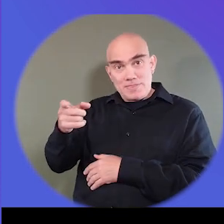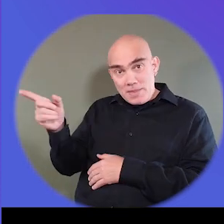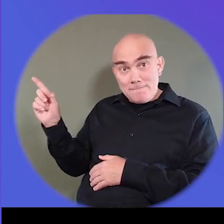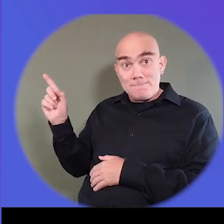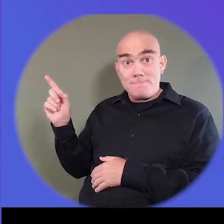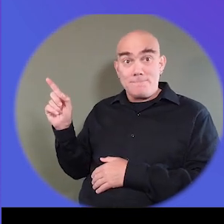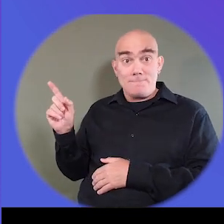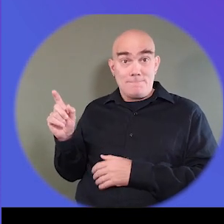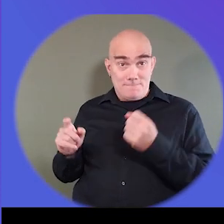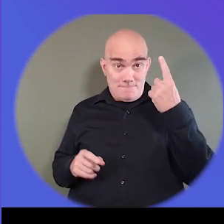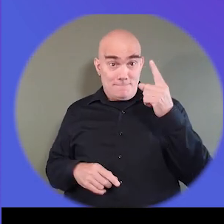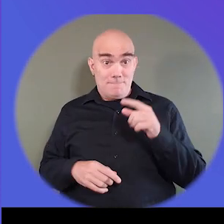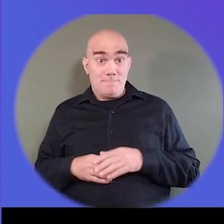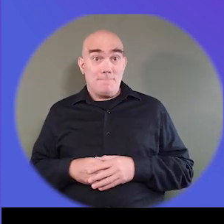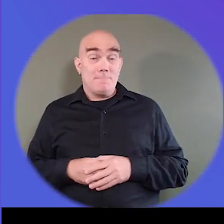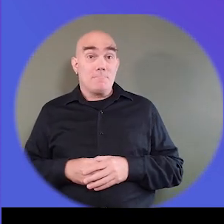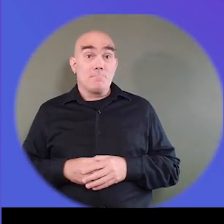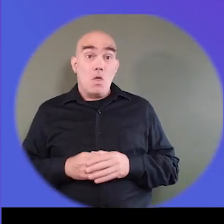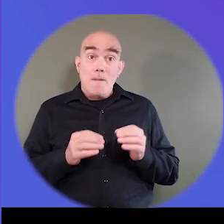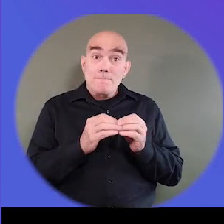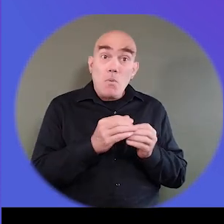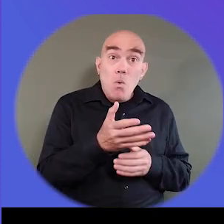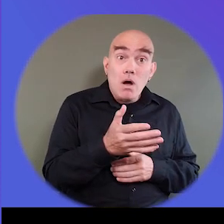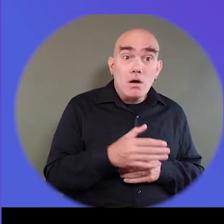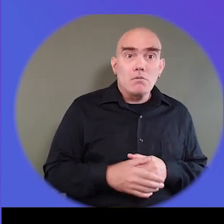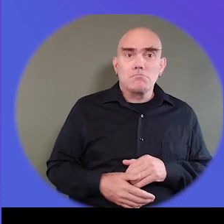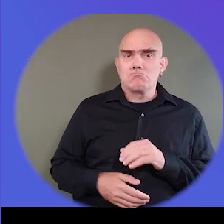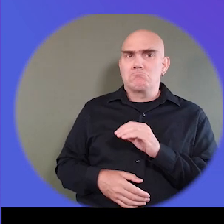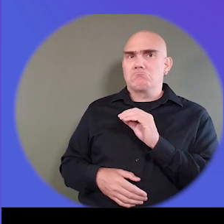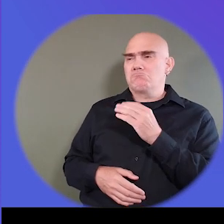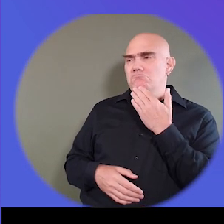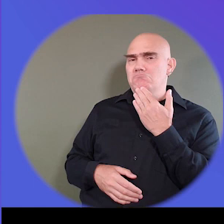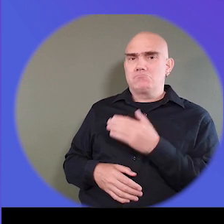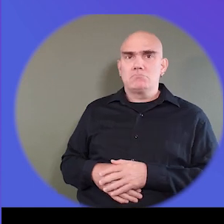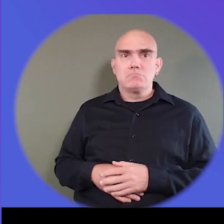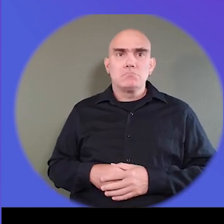them. More? No thanks.